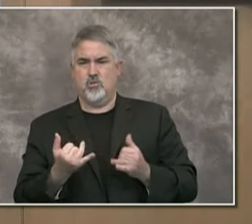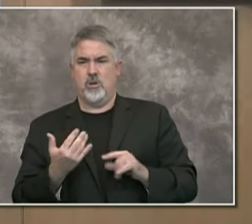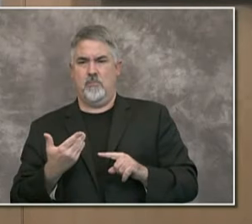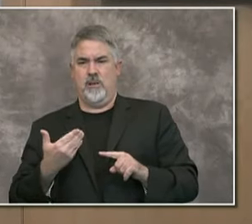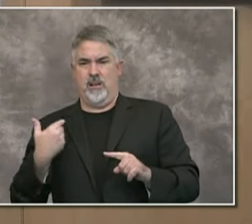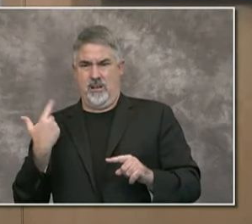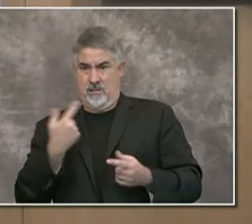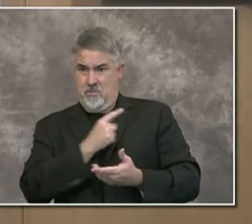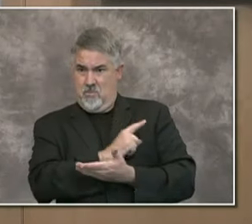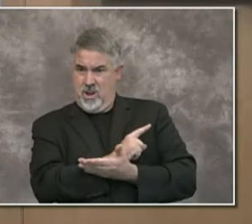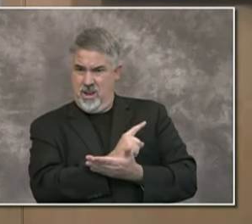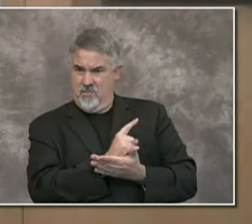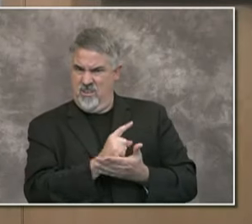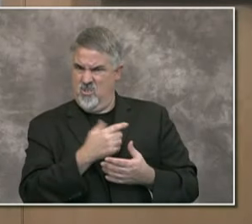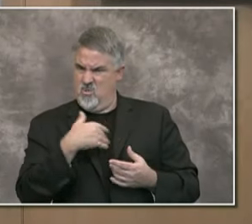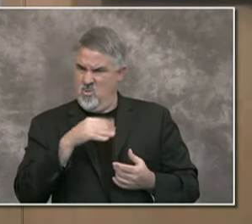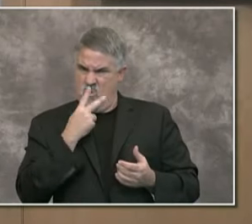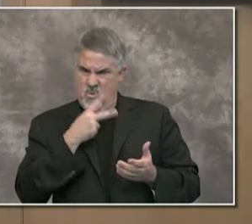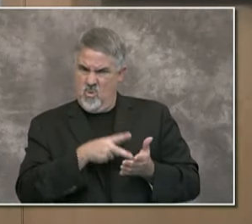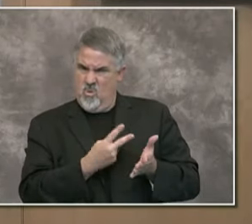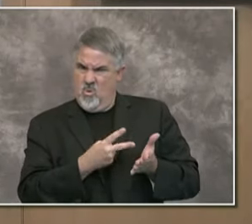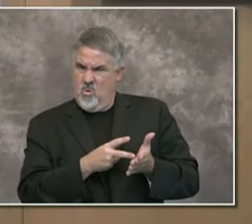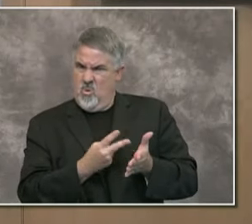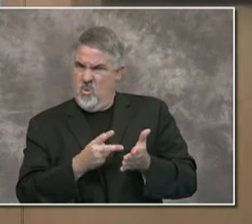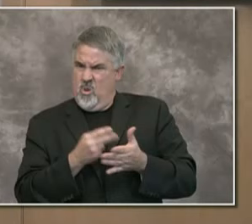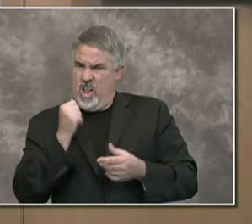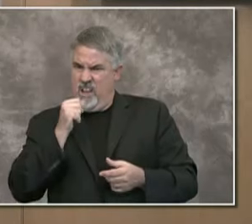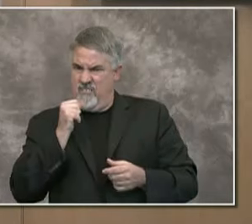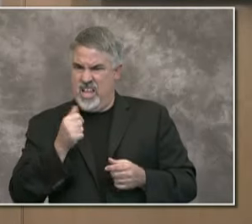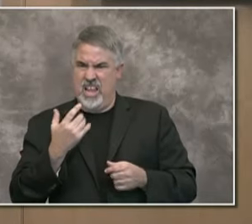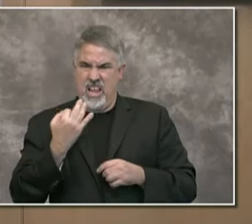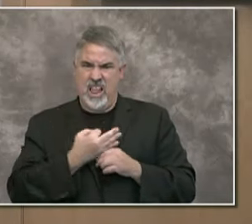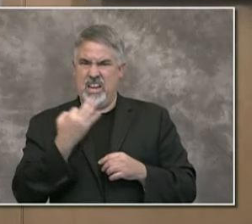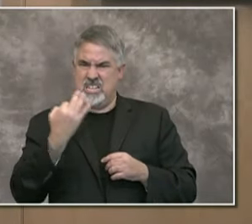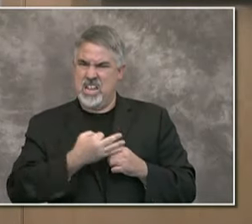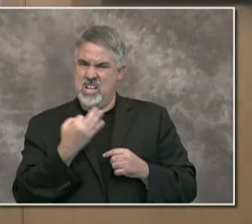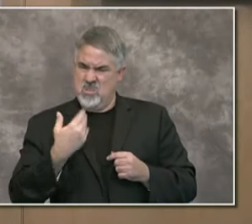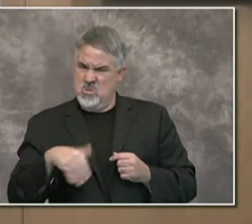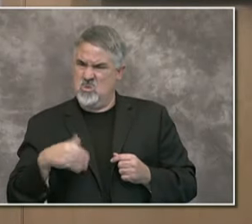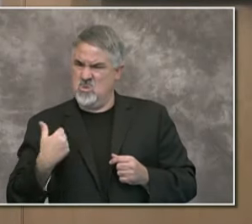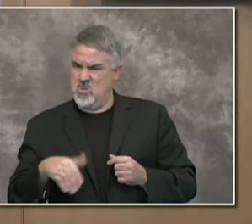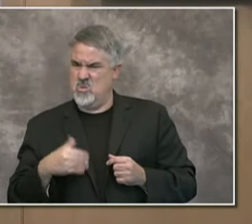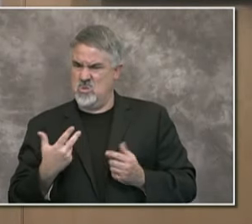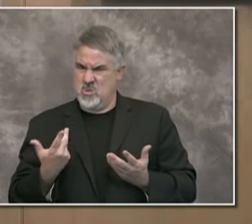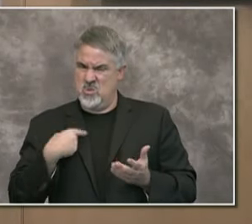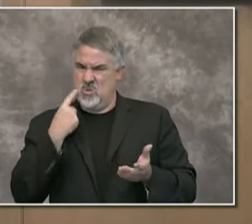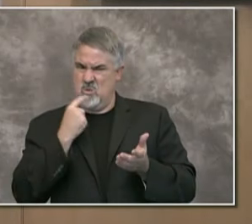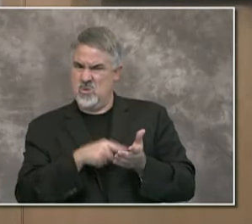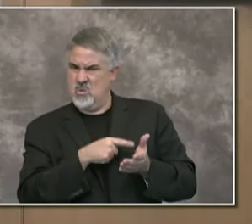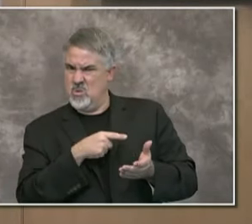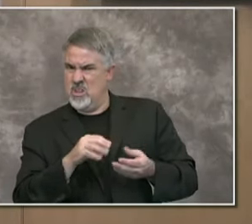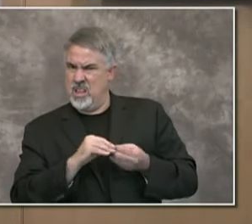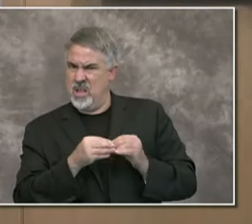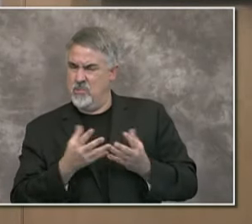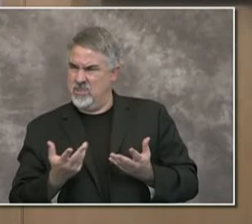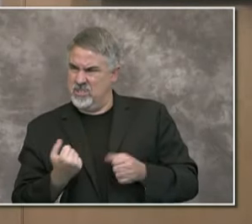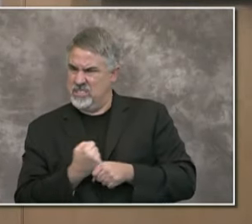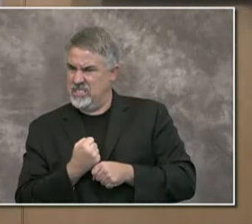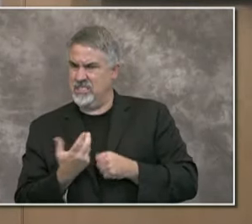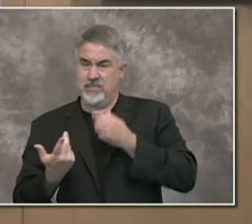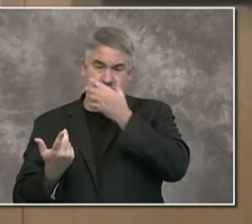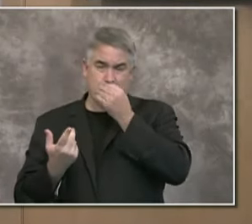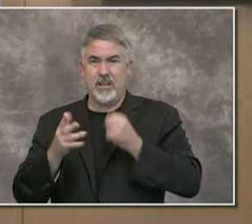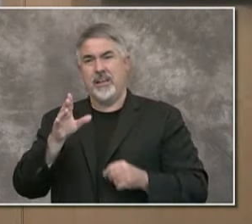like the doubling rate was about like every 9 days based on cases. And if you look at